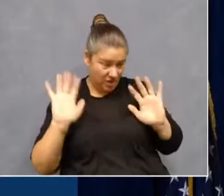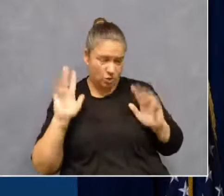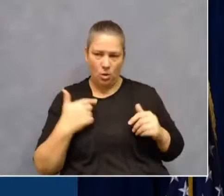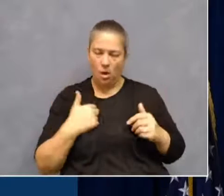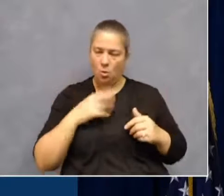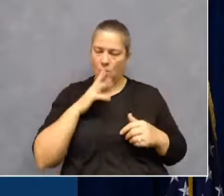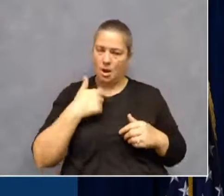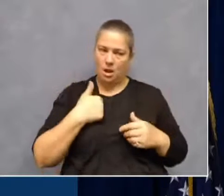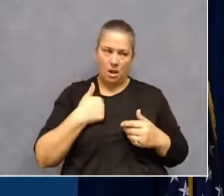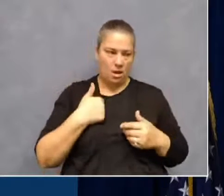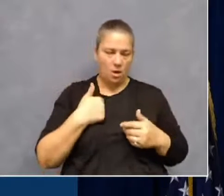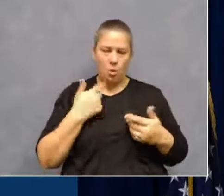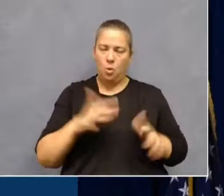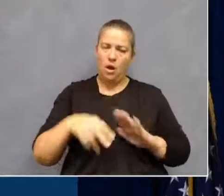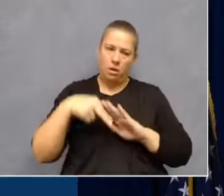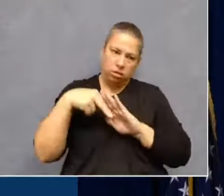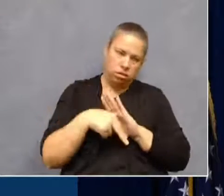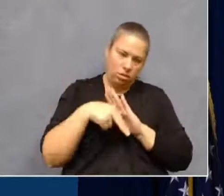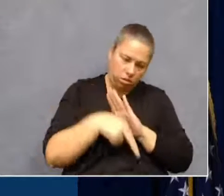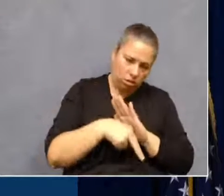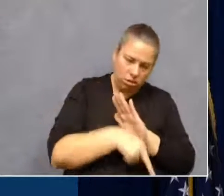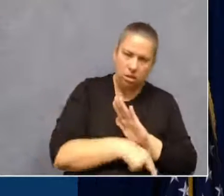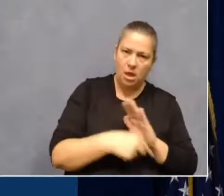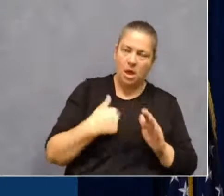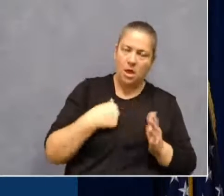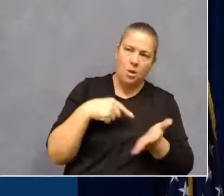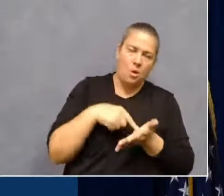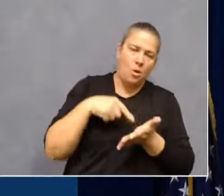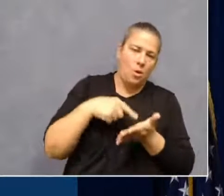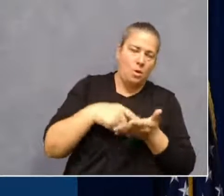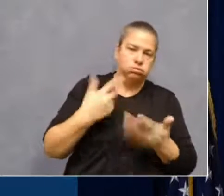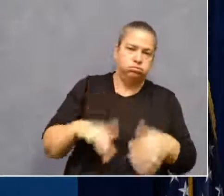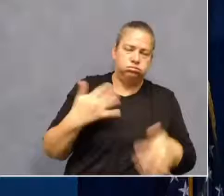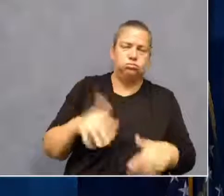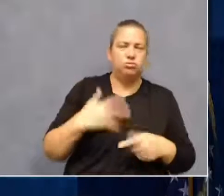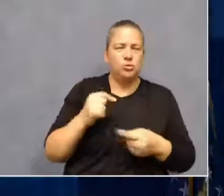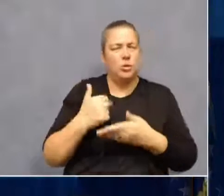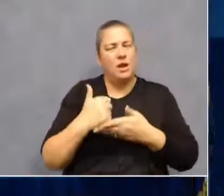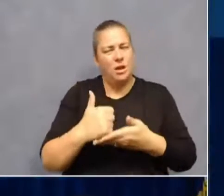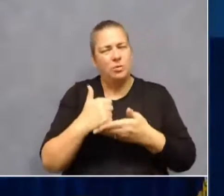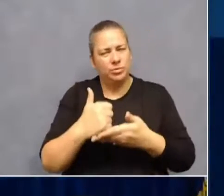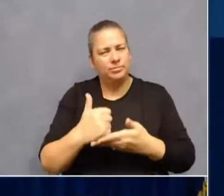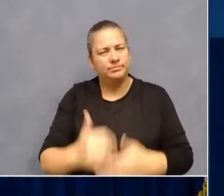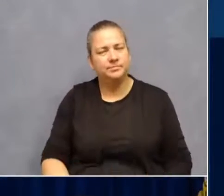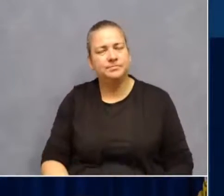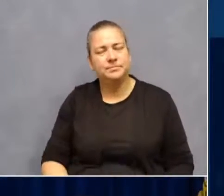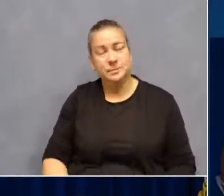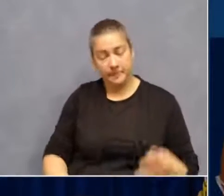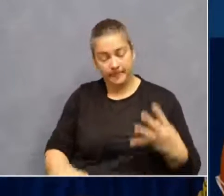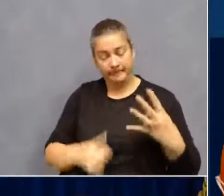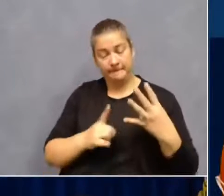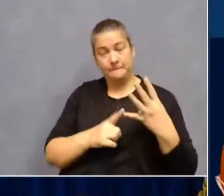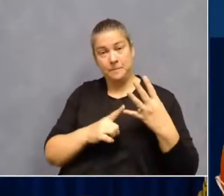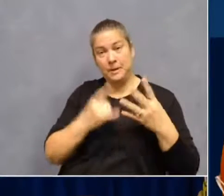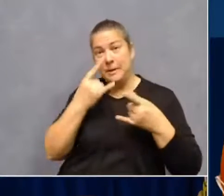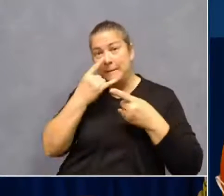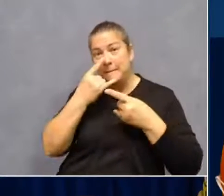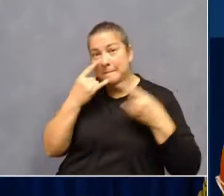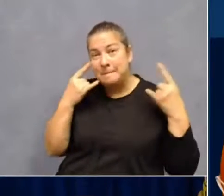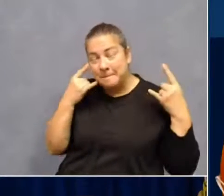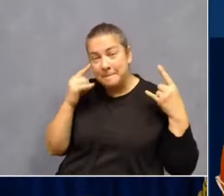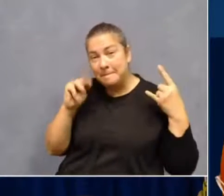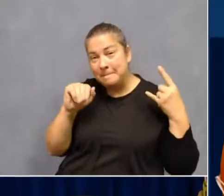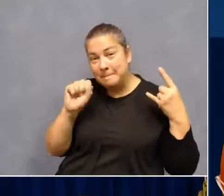right. Last, we have our Mask Up KY campaign. You know, we talk a